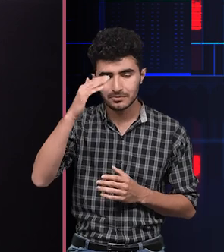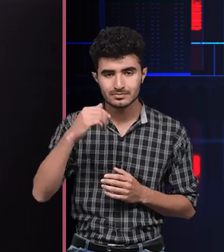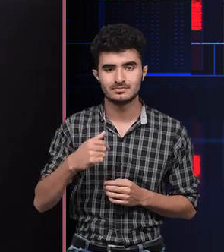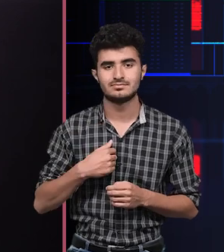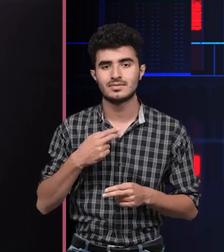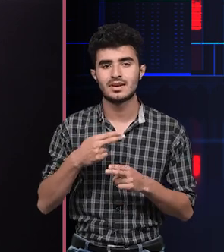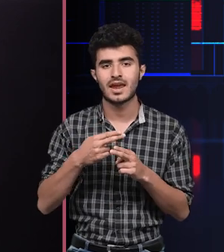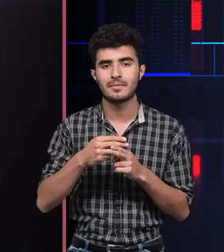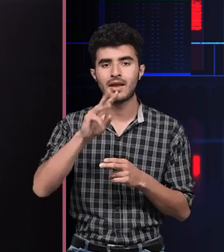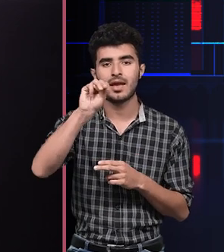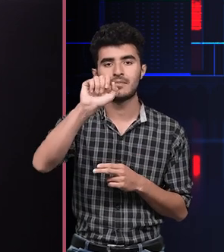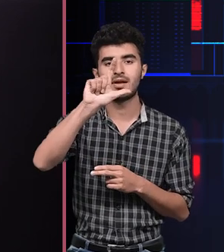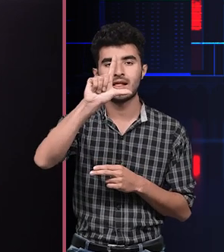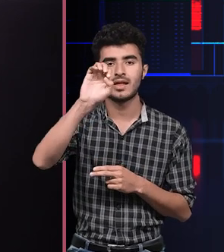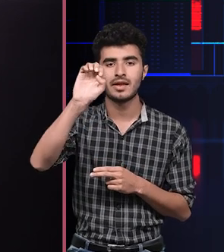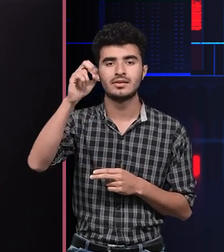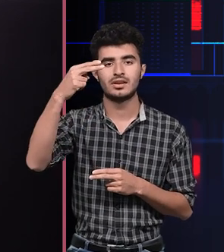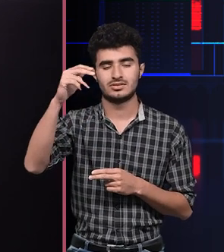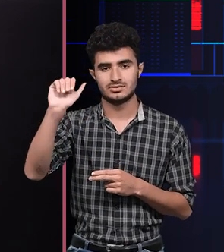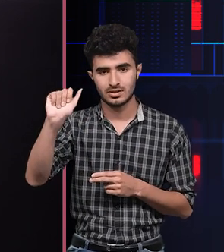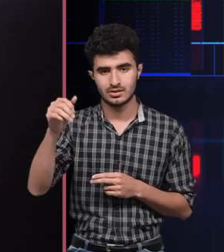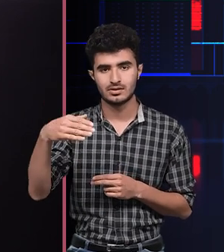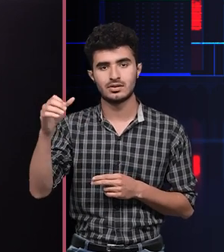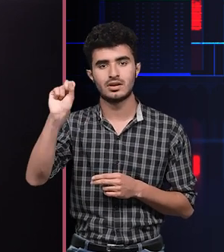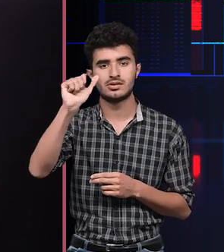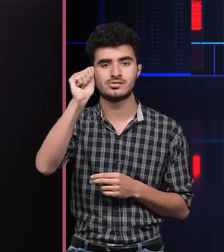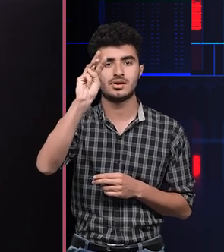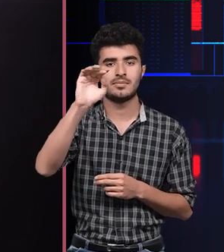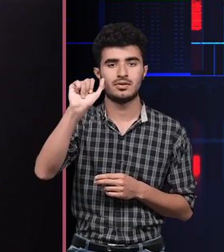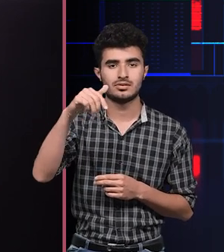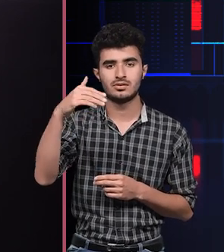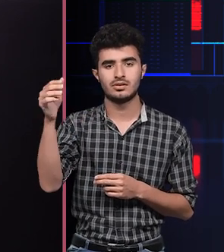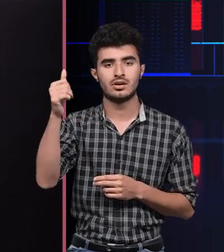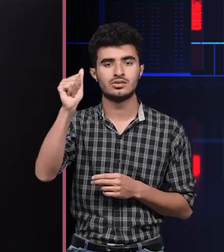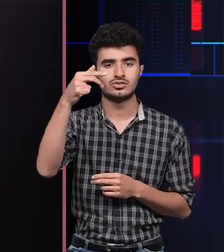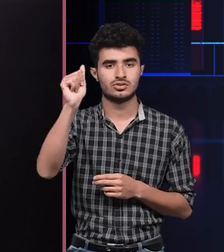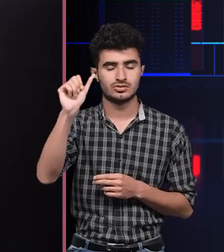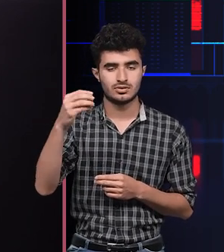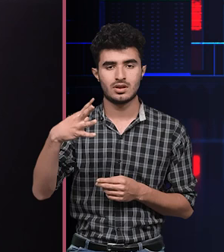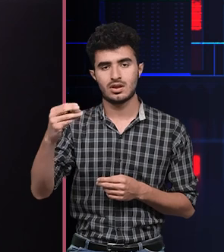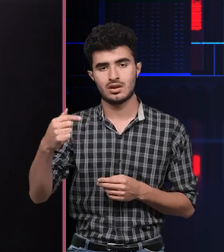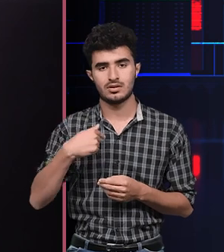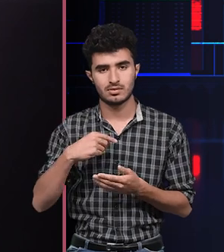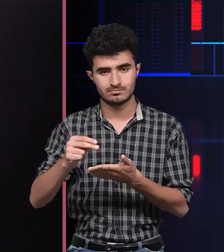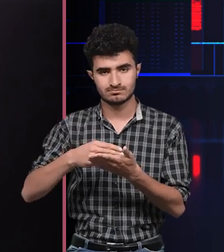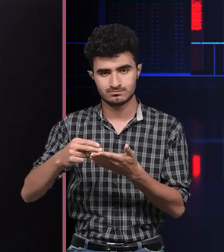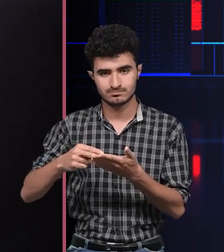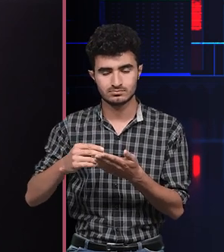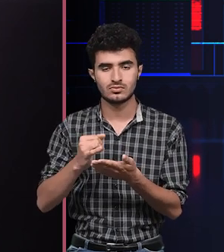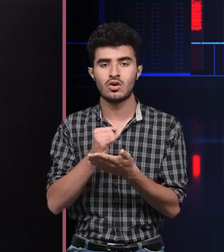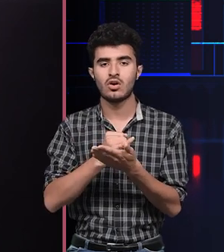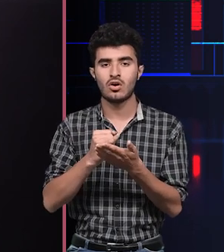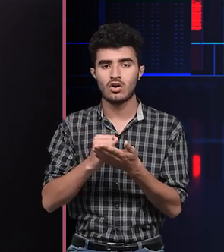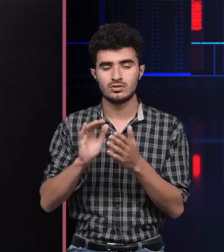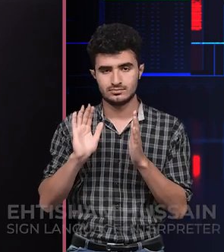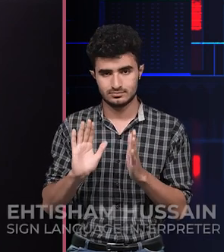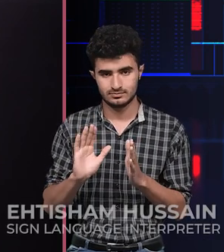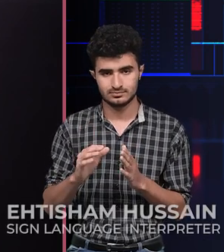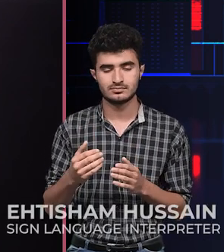Assalamu alaikum. My name is Maliha Azami Aga. I'm a practicing professional artist, and I have